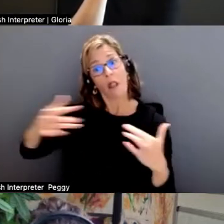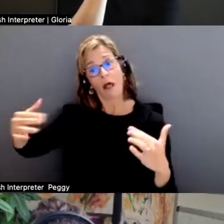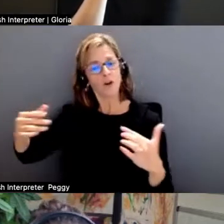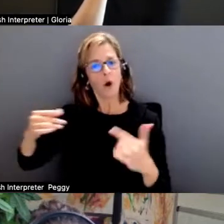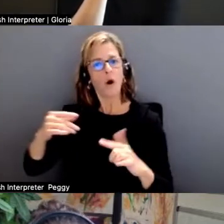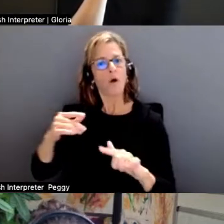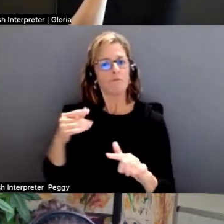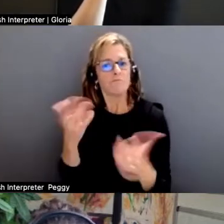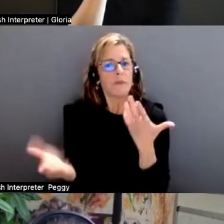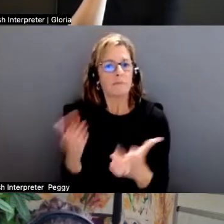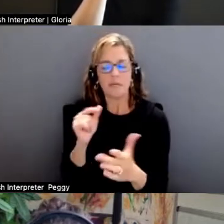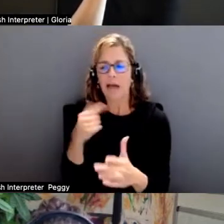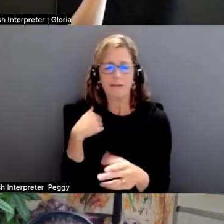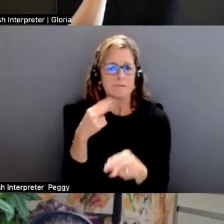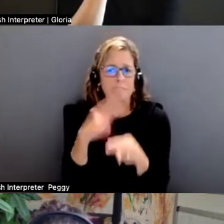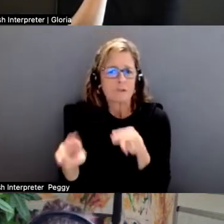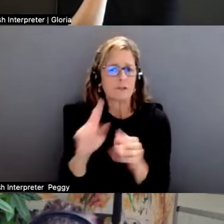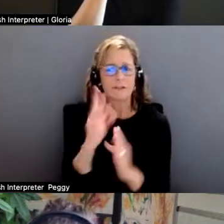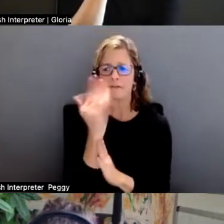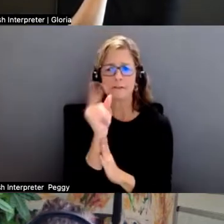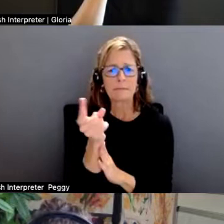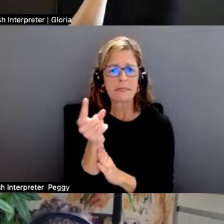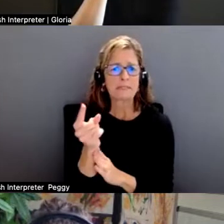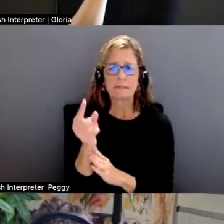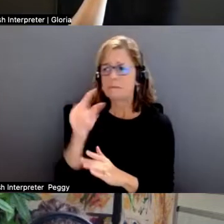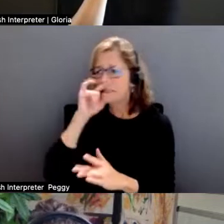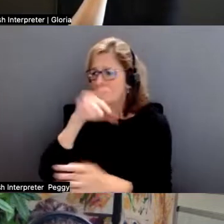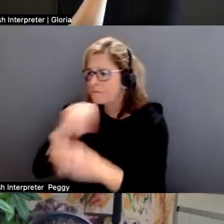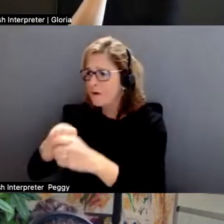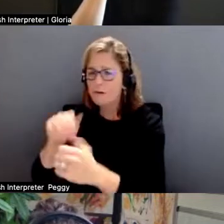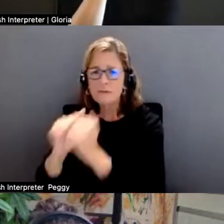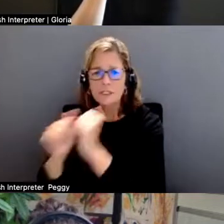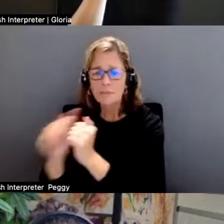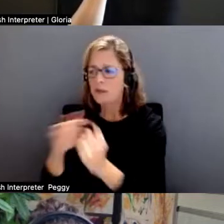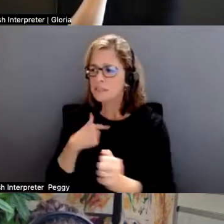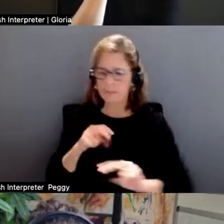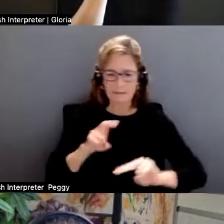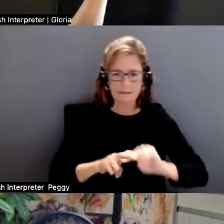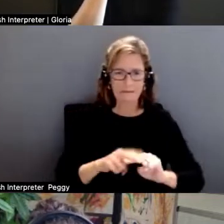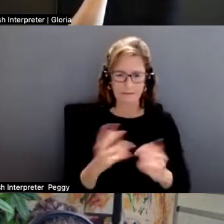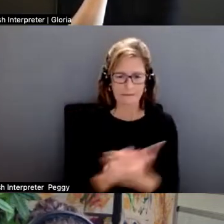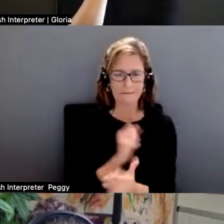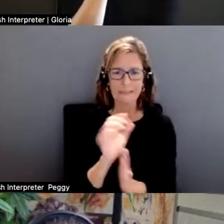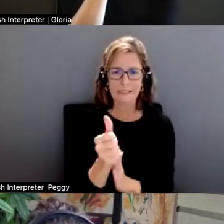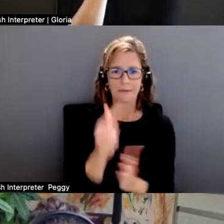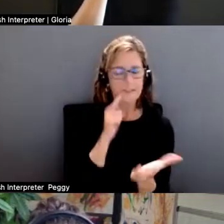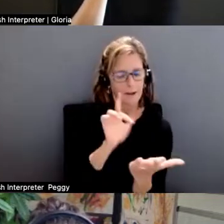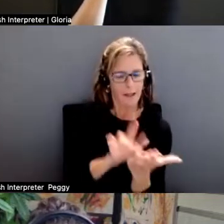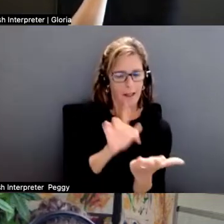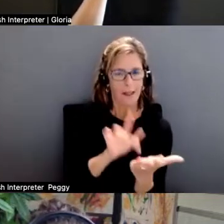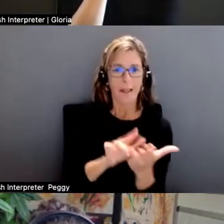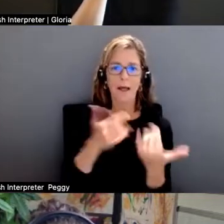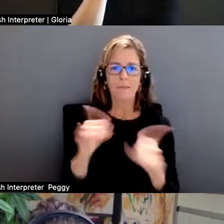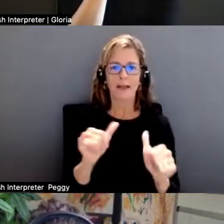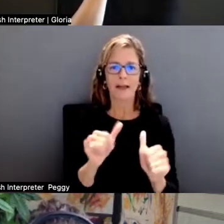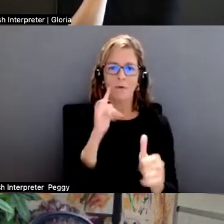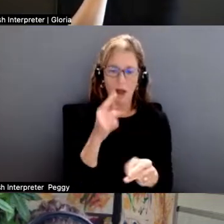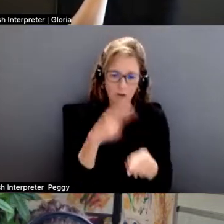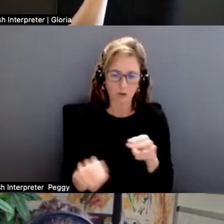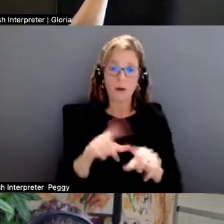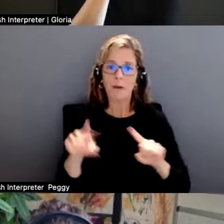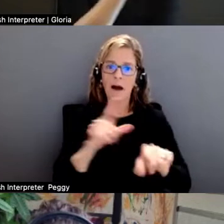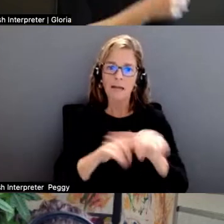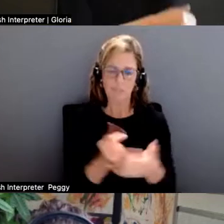sporting event, or they're waiting in line, or something they can do quickly before bed. And so that really promotes more